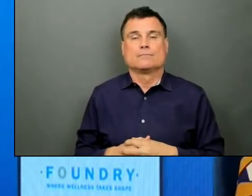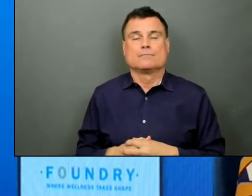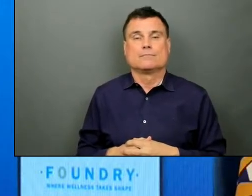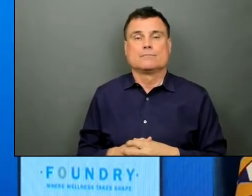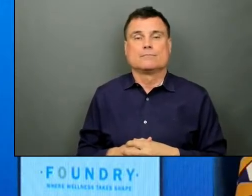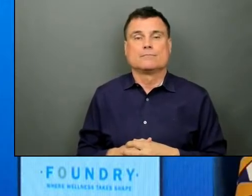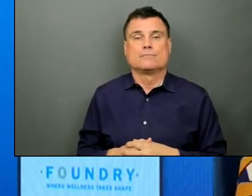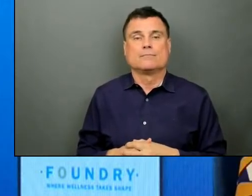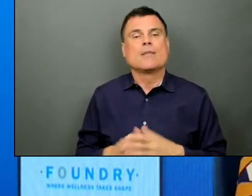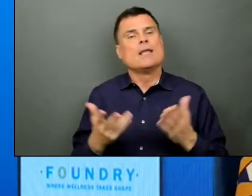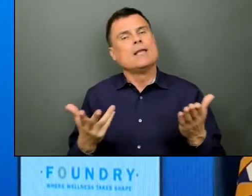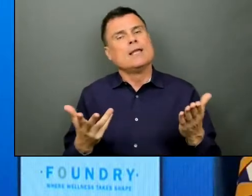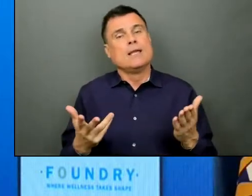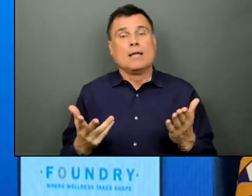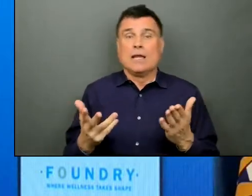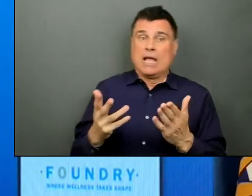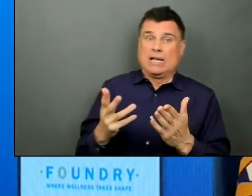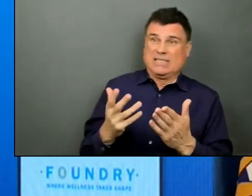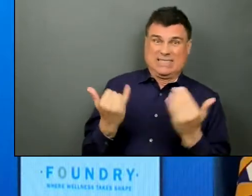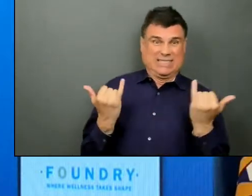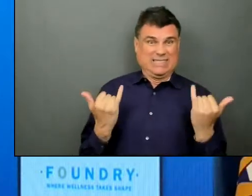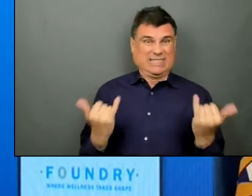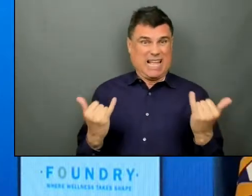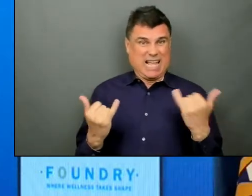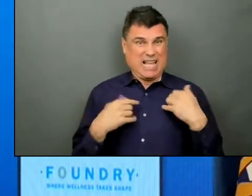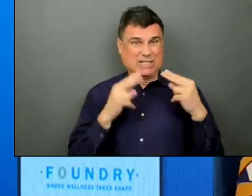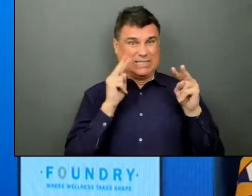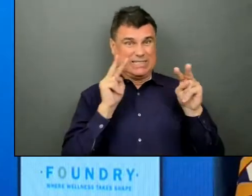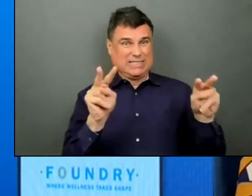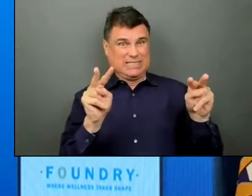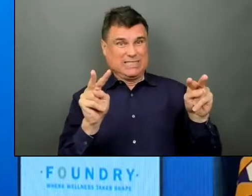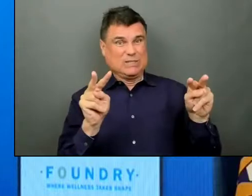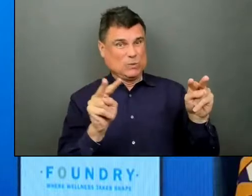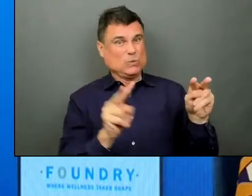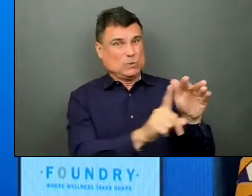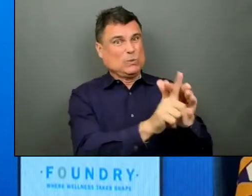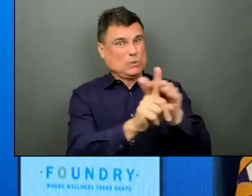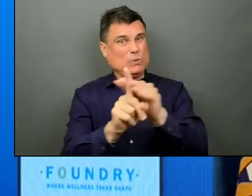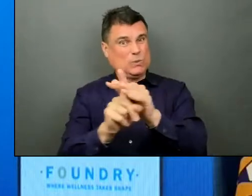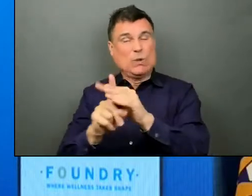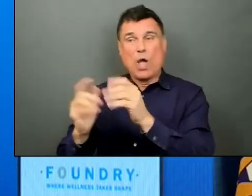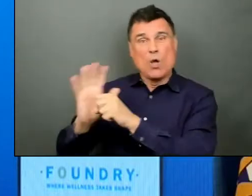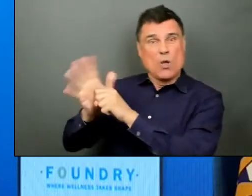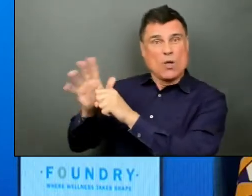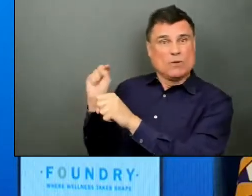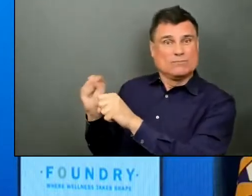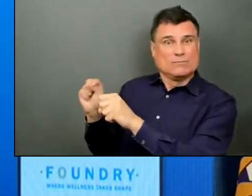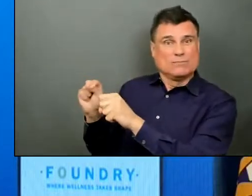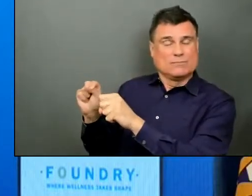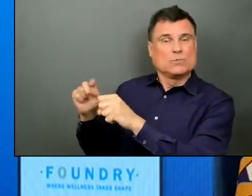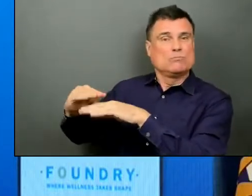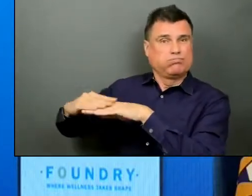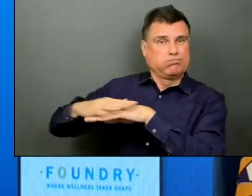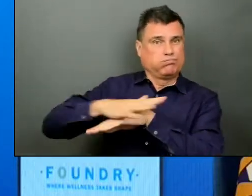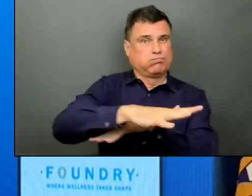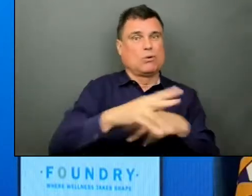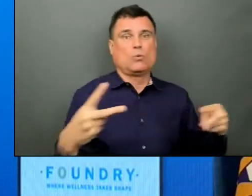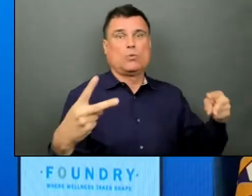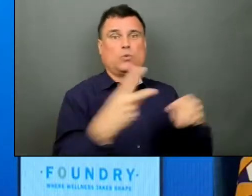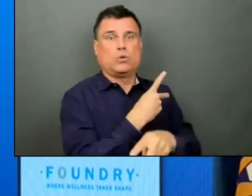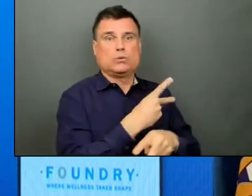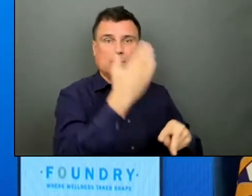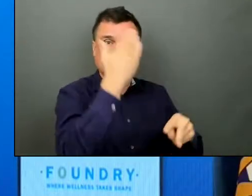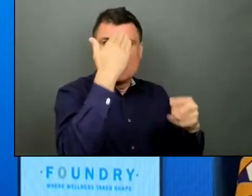mental health and substance use challenges that BC faces. It's been an absolutely critical partner, starting up virtual mental